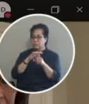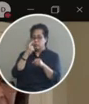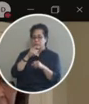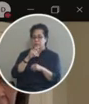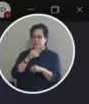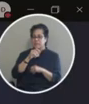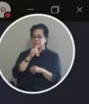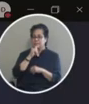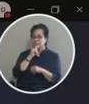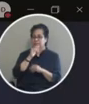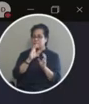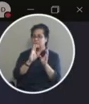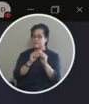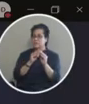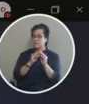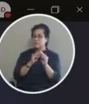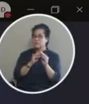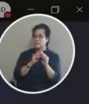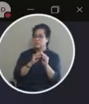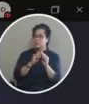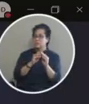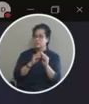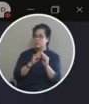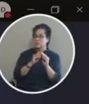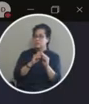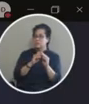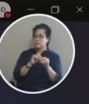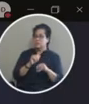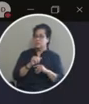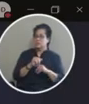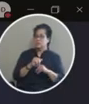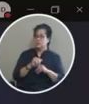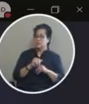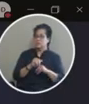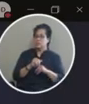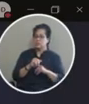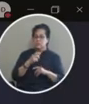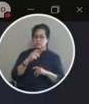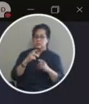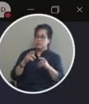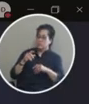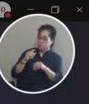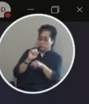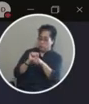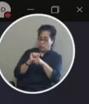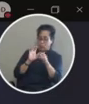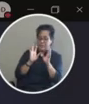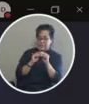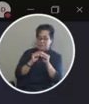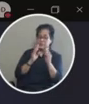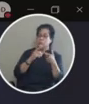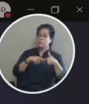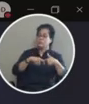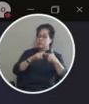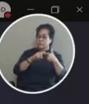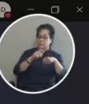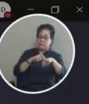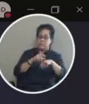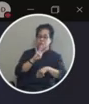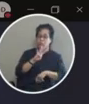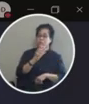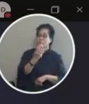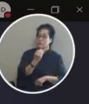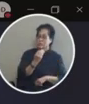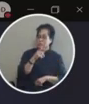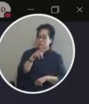No, sir, we can take the items up tomorrow. Okay. All right, we're done. Okay, so the work session is in recess, at